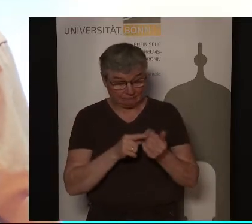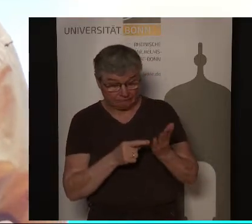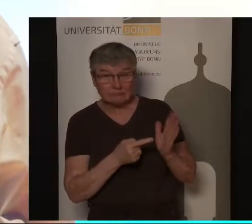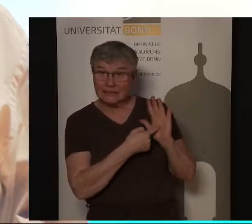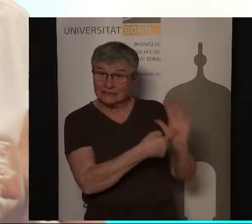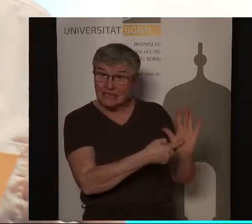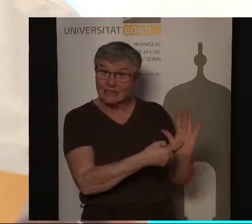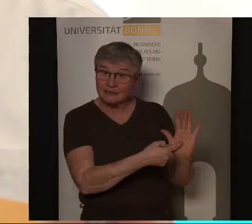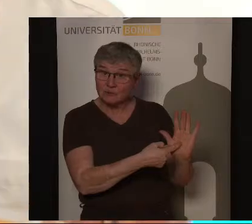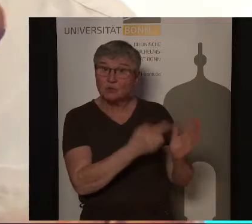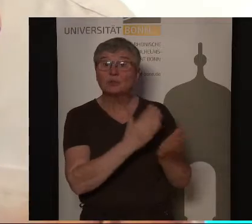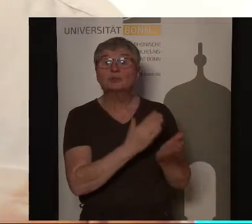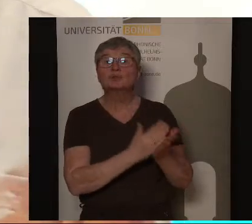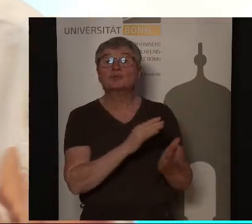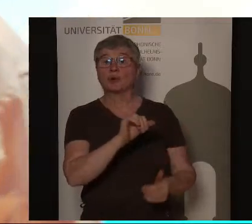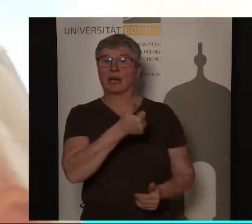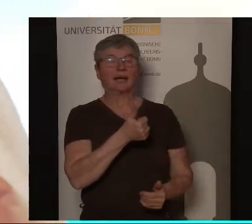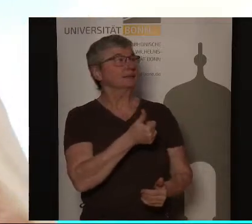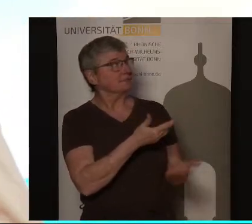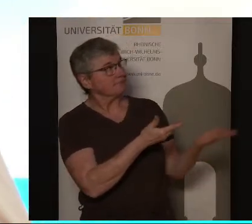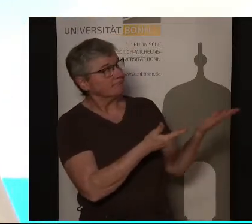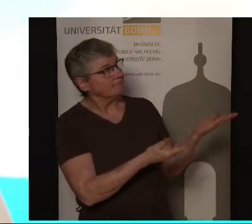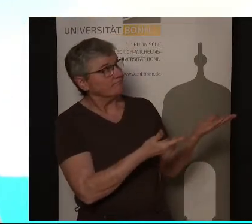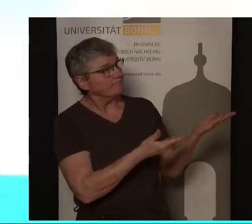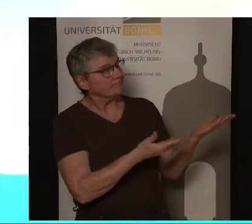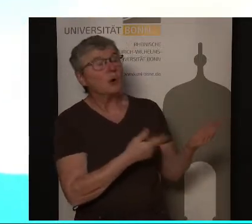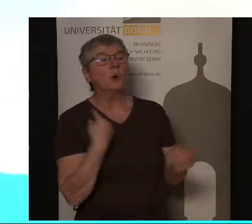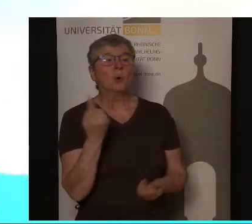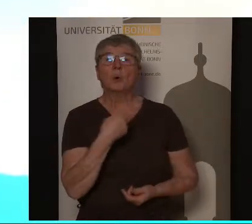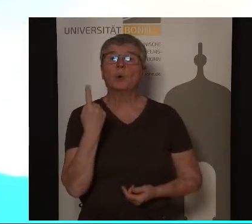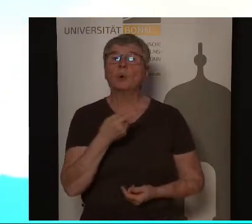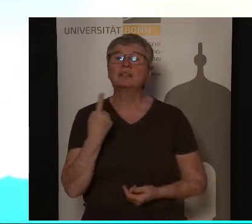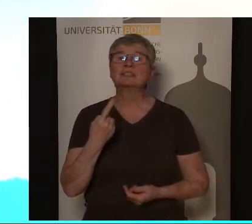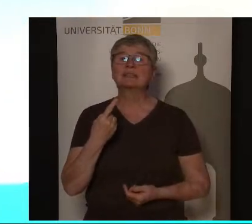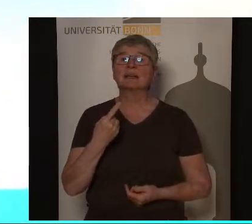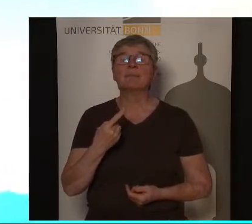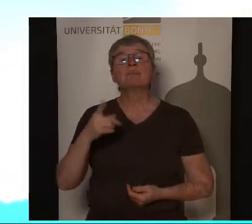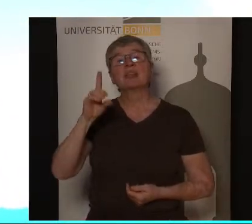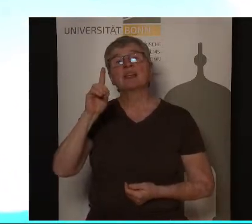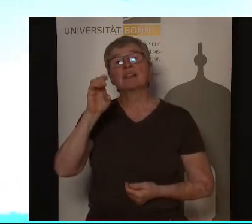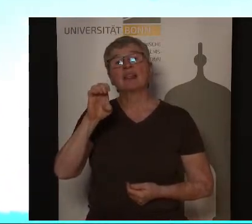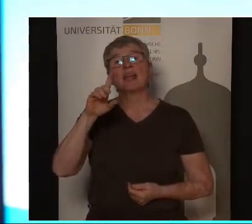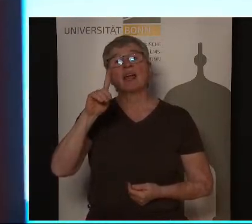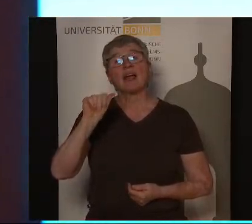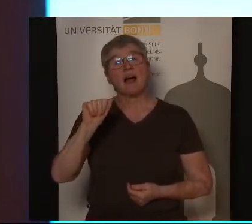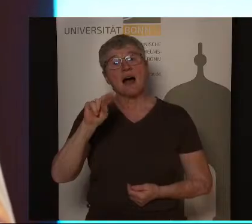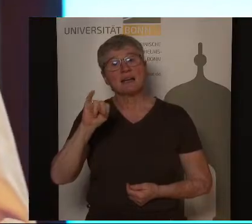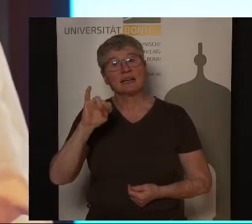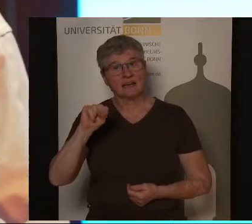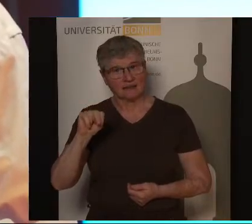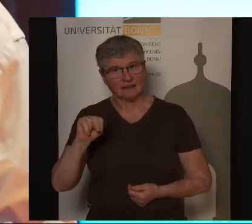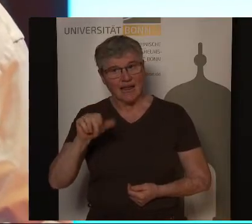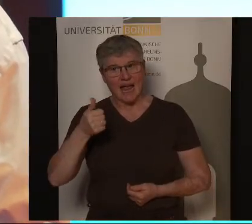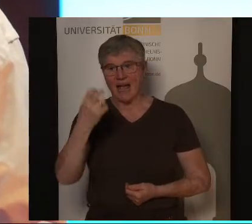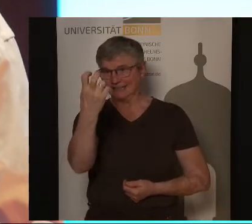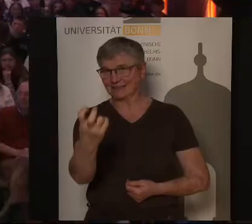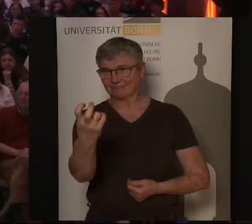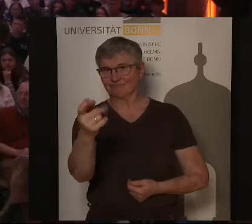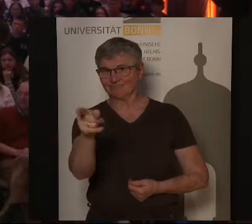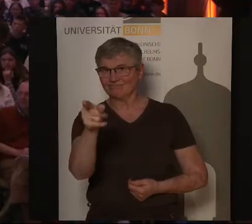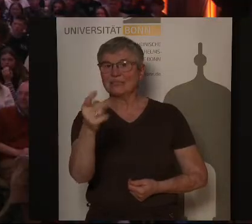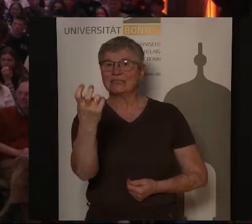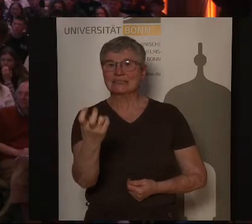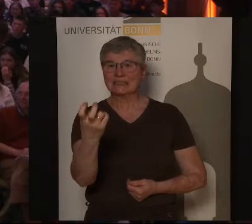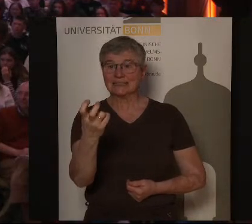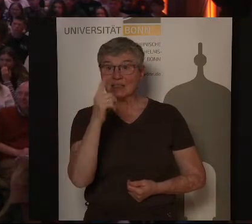We're just basically teasing some of them. I can see our deans sitting in the first rows, for